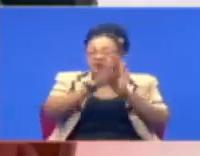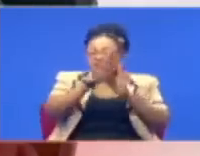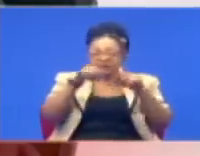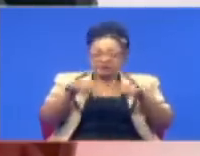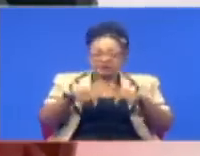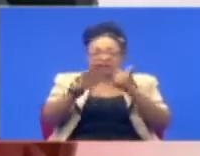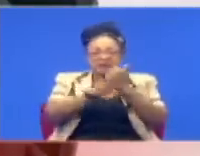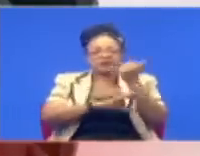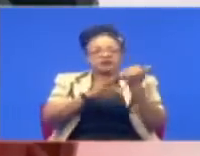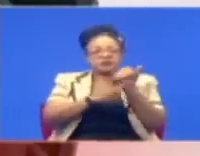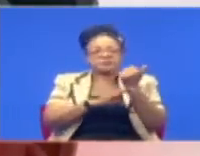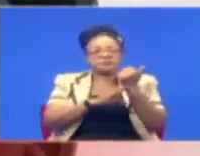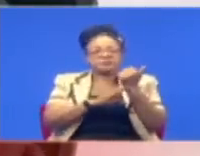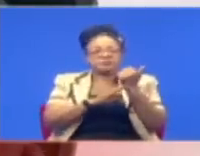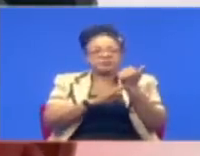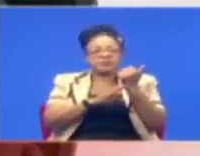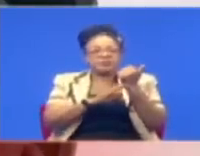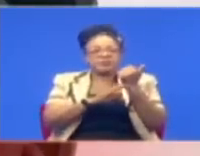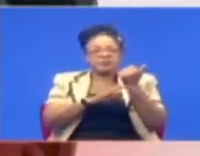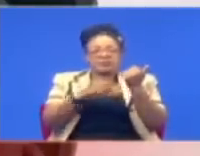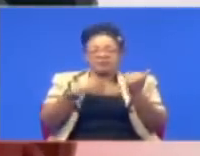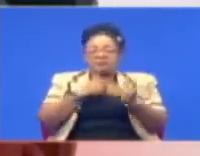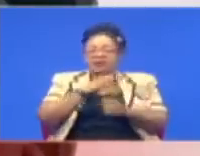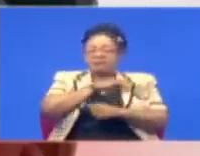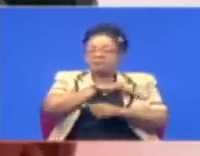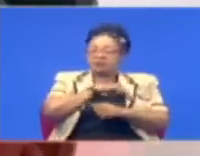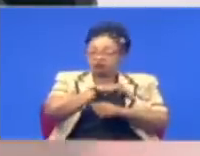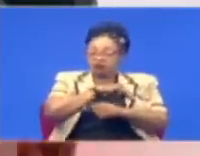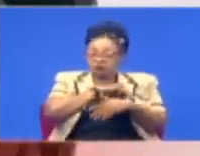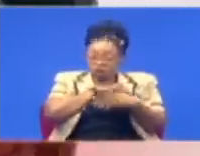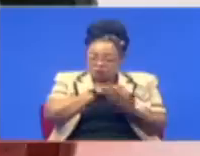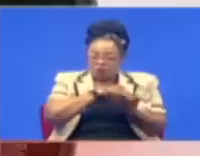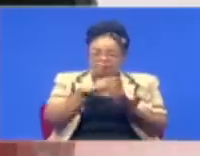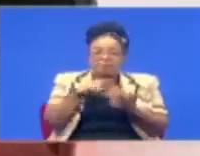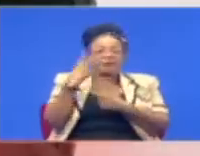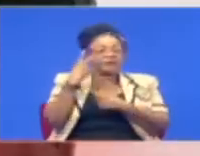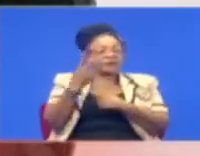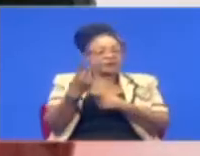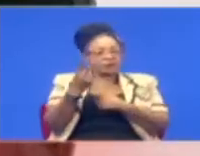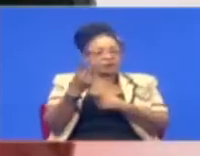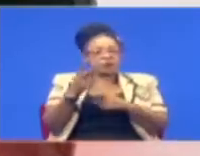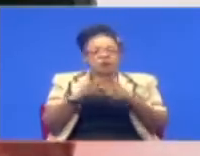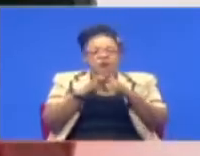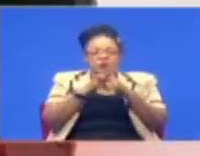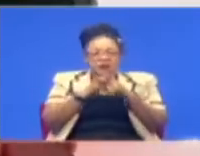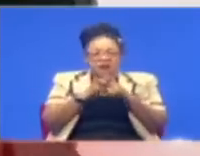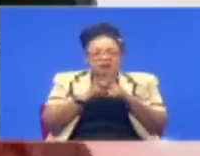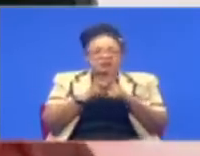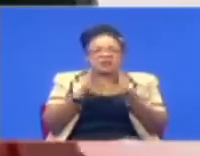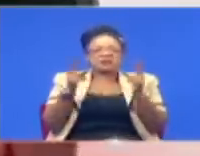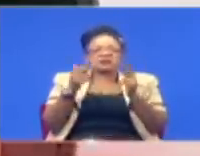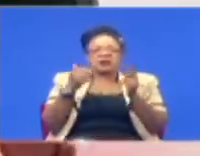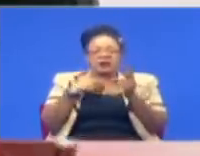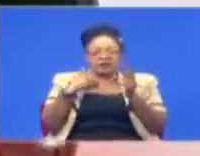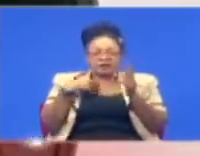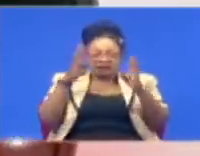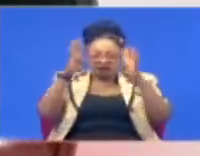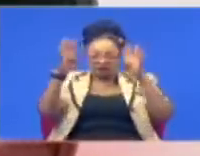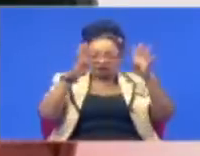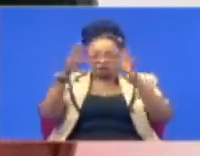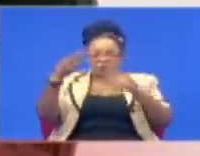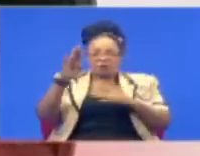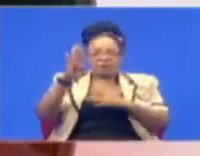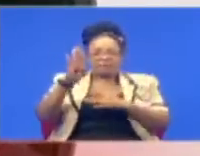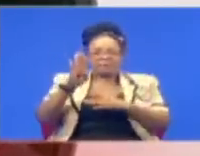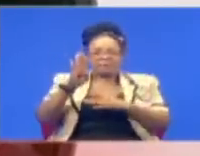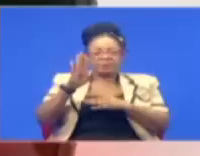country. My mission or my view would be that we start having innovation hubs